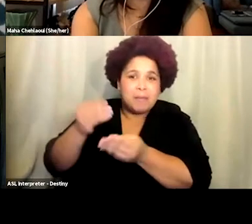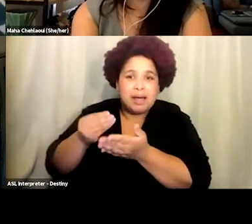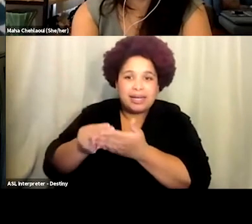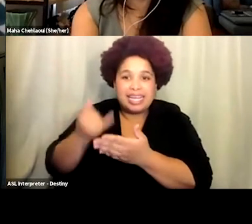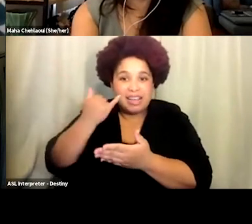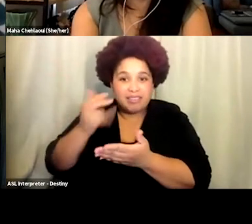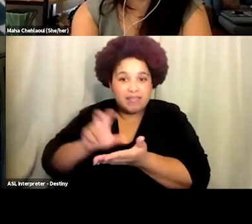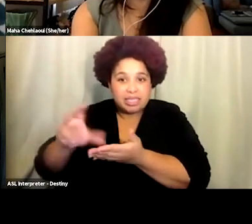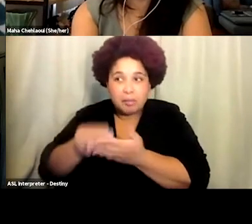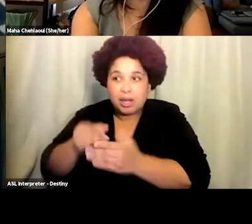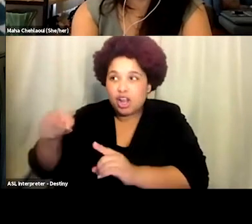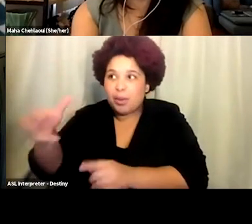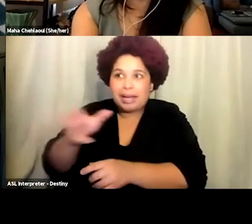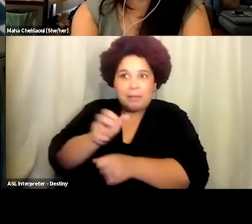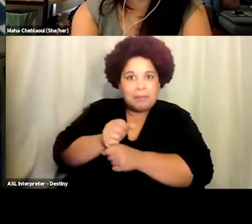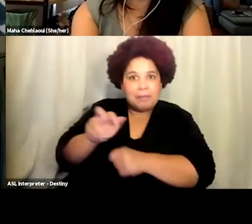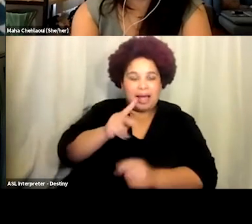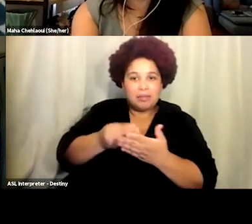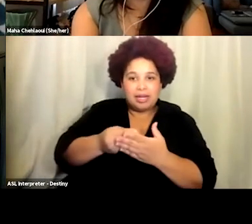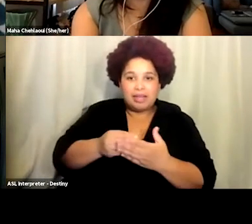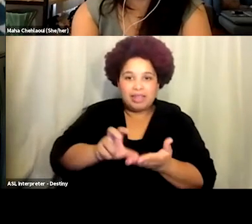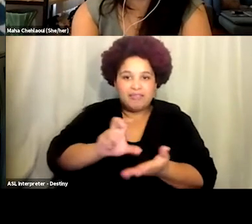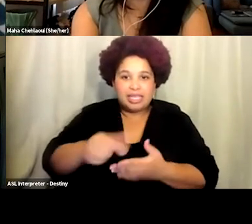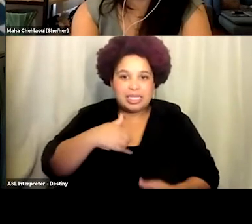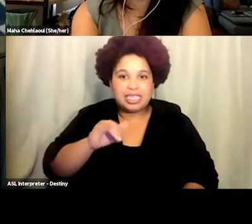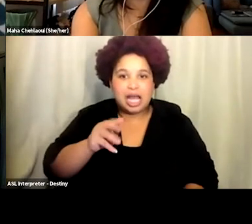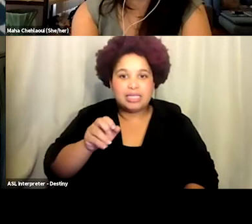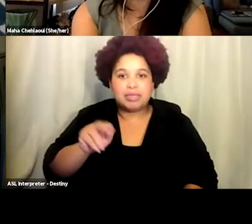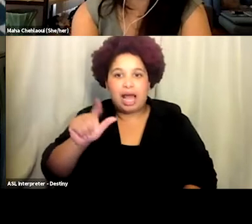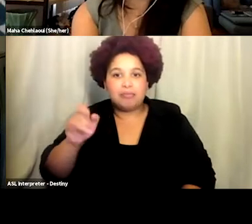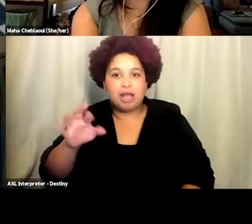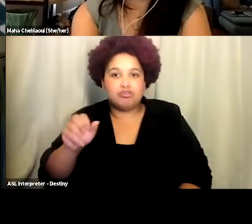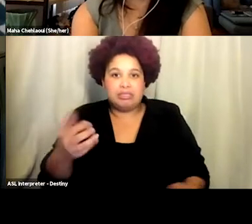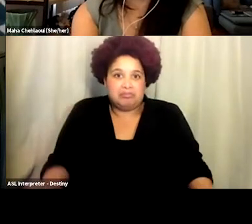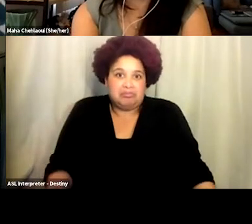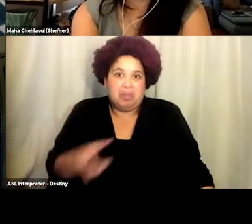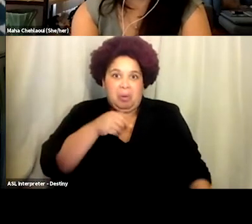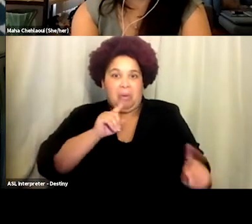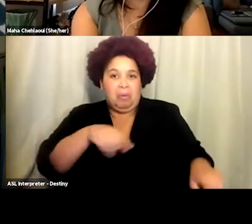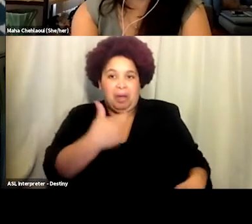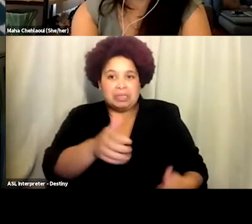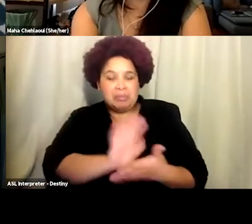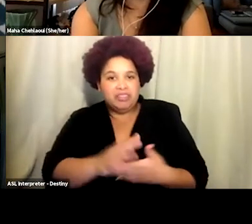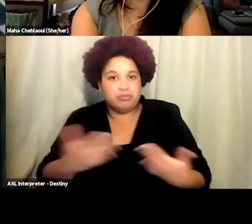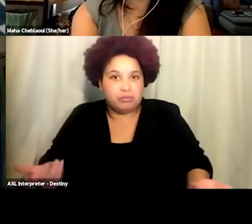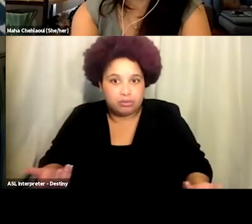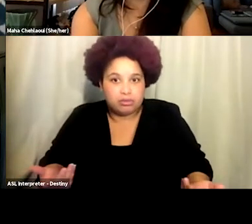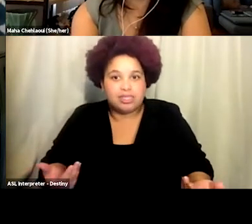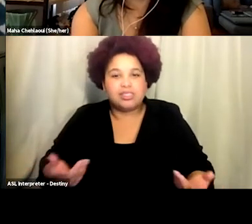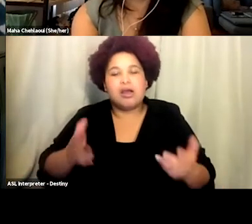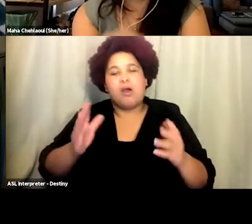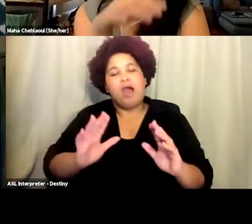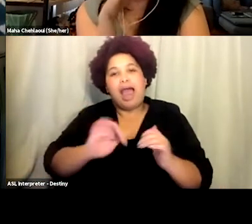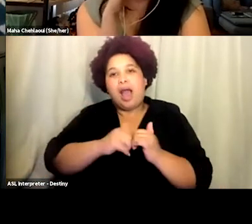put the money in her, they'll get it back. If people put the money in Yasmine Al-Massri, who's gonna go watch the movie? So the way we